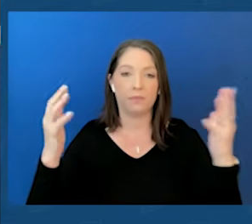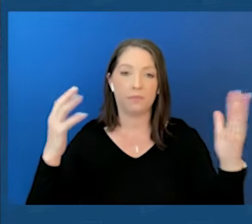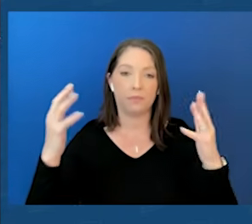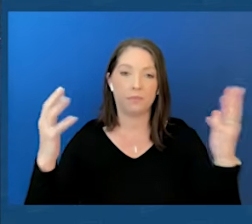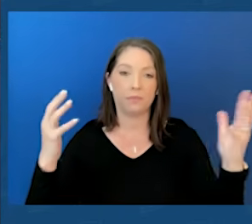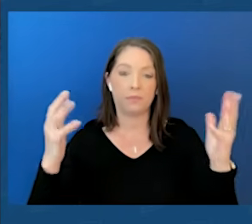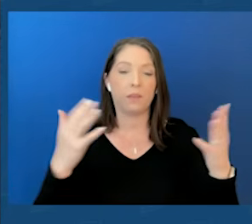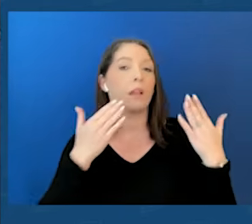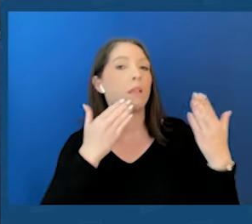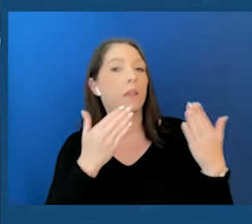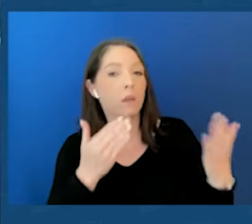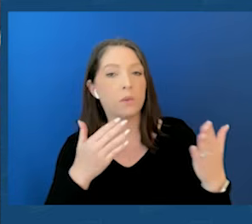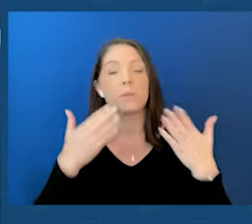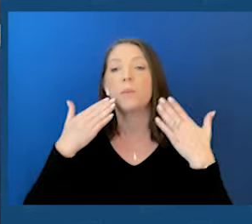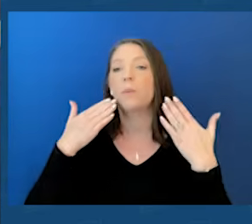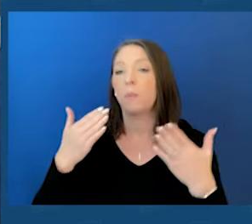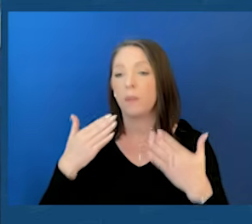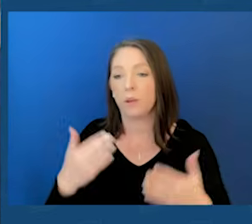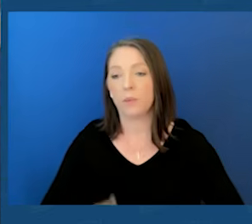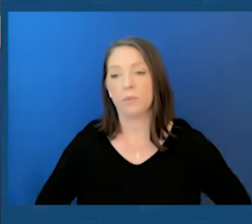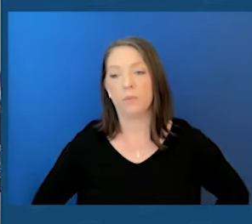Thank you. Thank you.